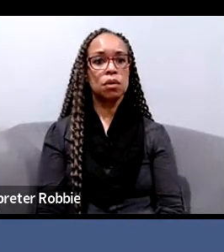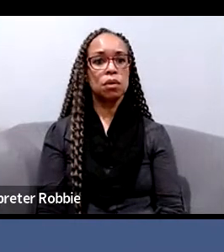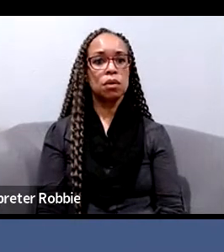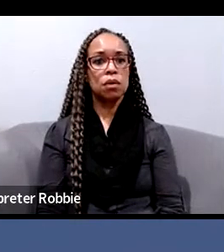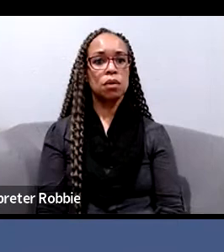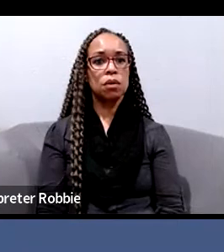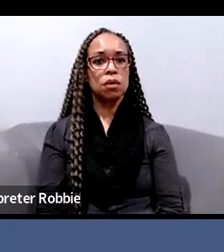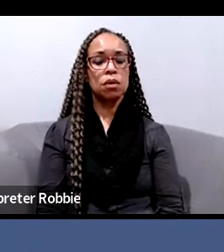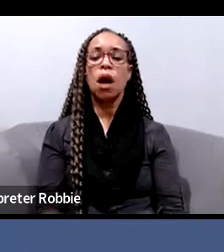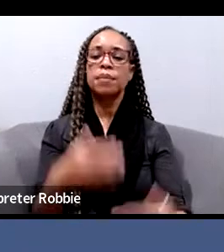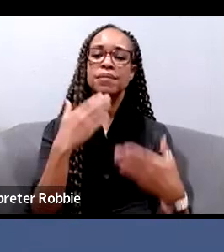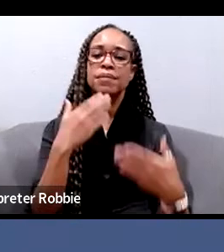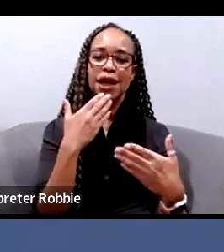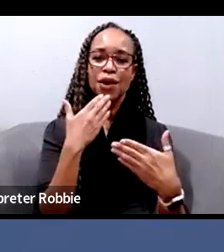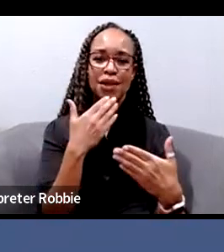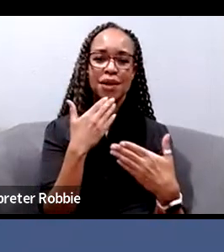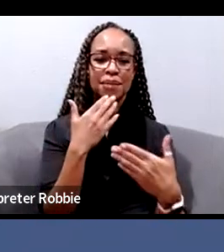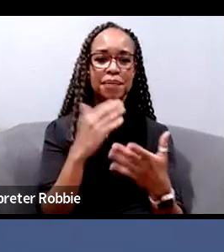Thank you,